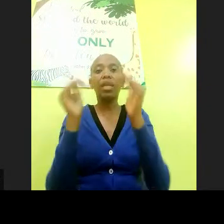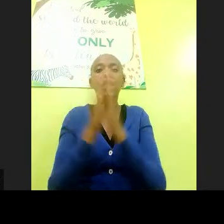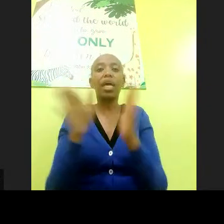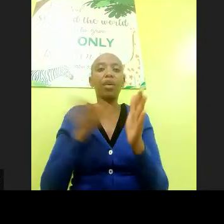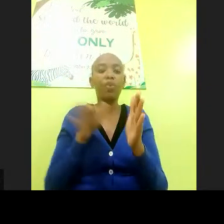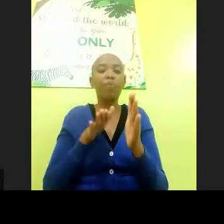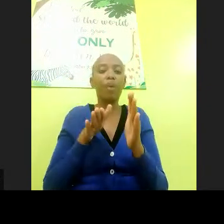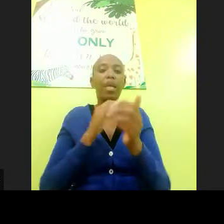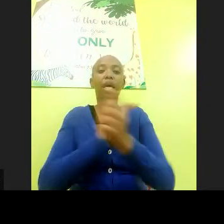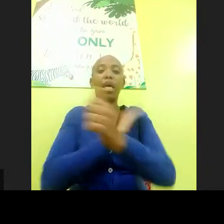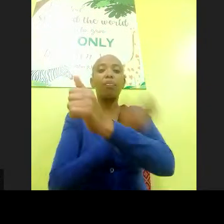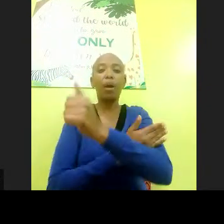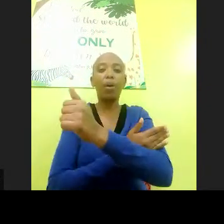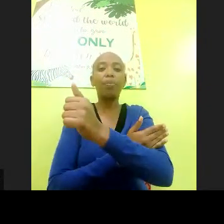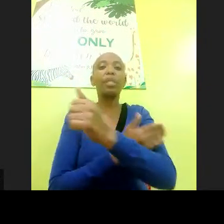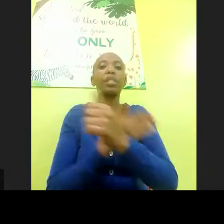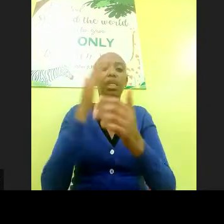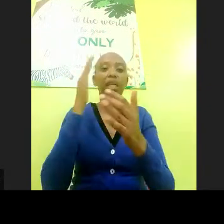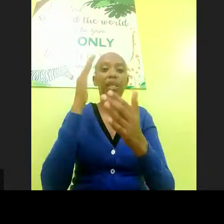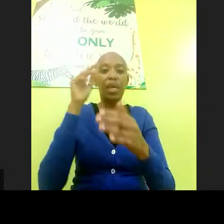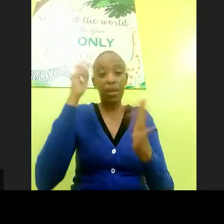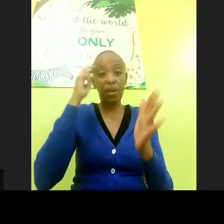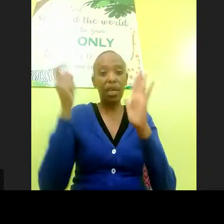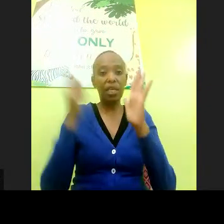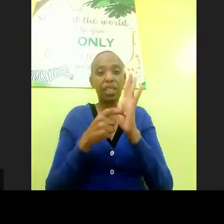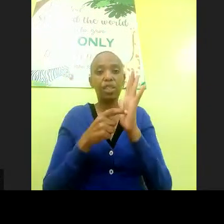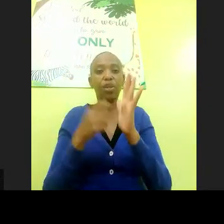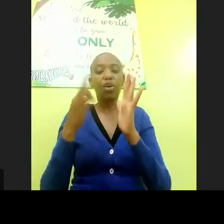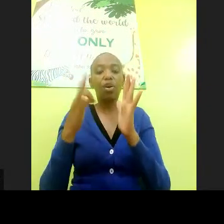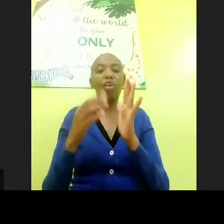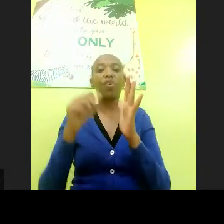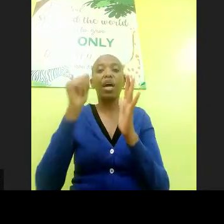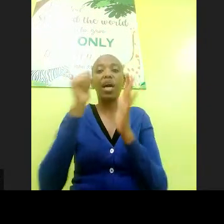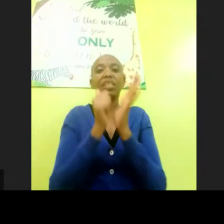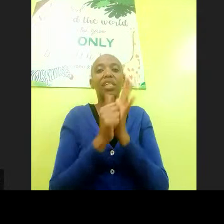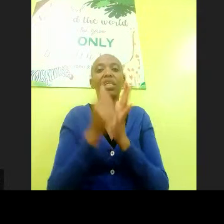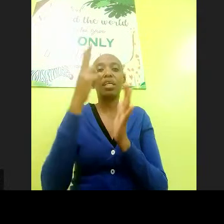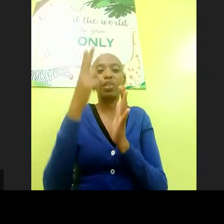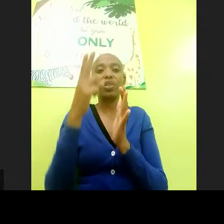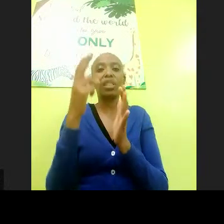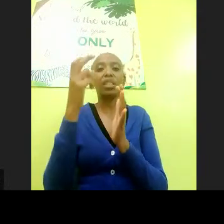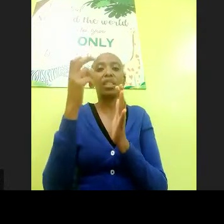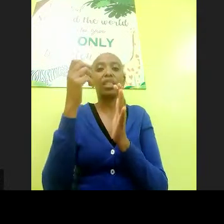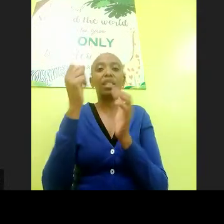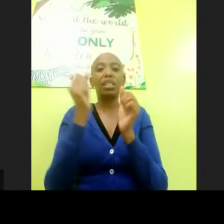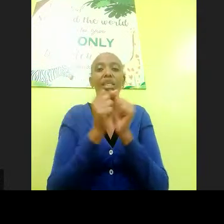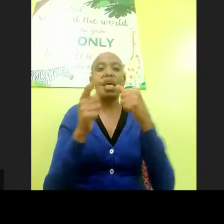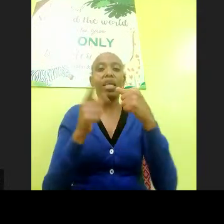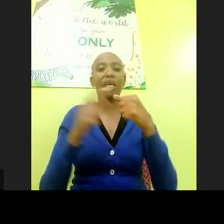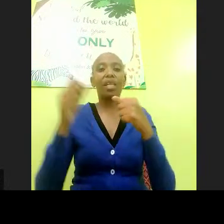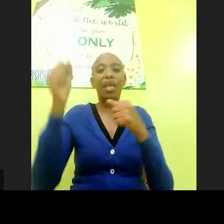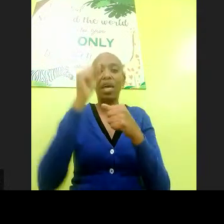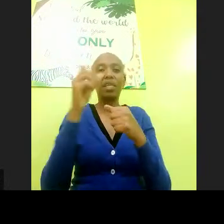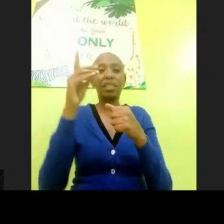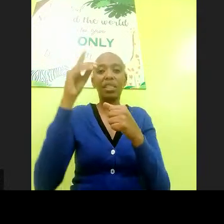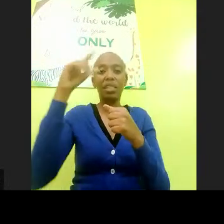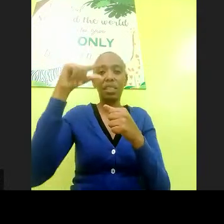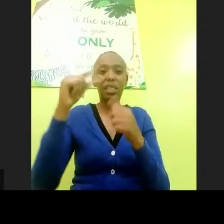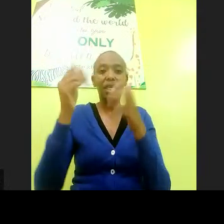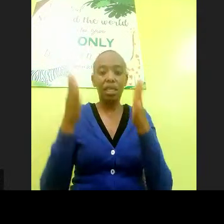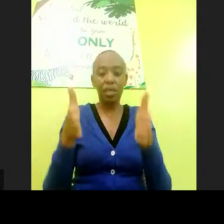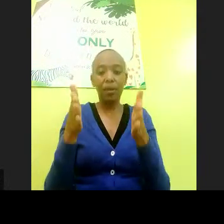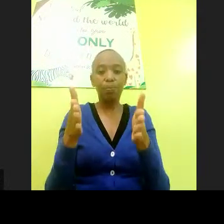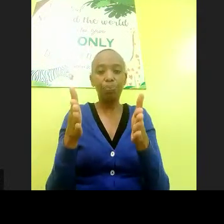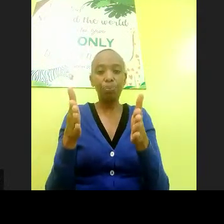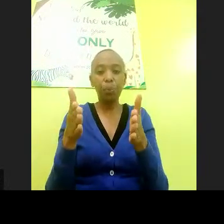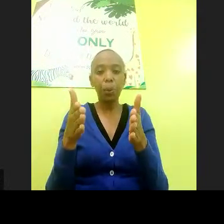commitments in the realization of Agenda 2063 and the SDGs. Therefore, as the